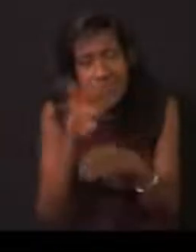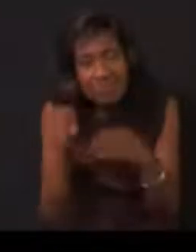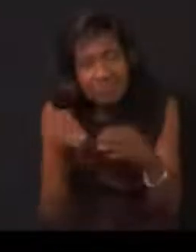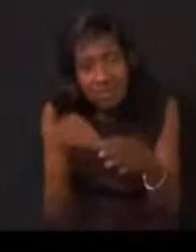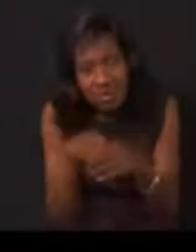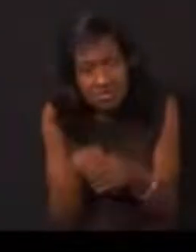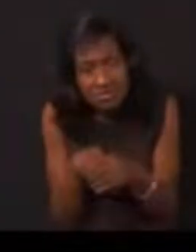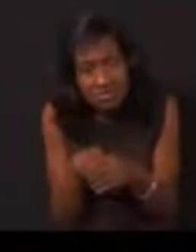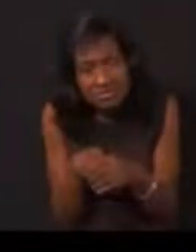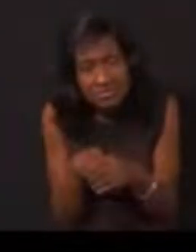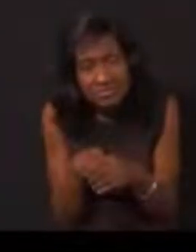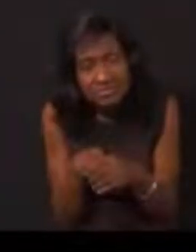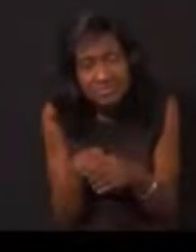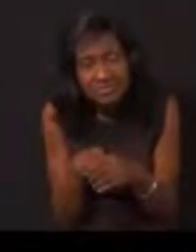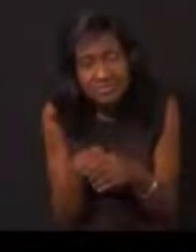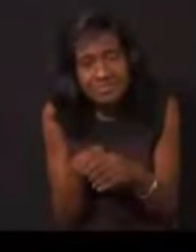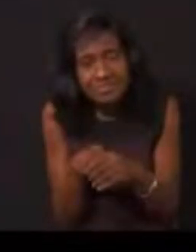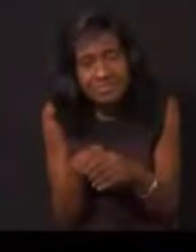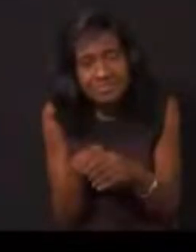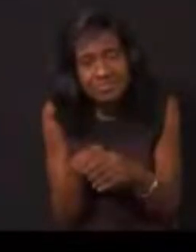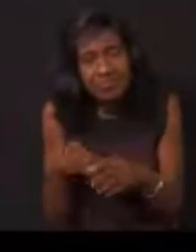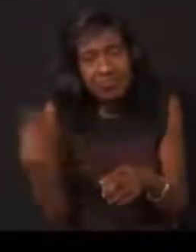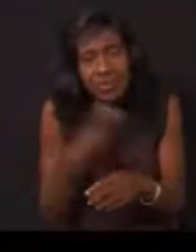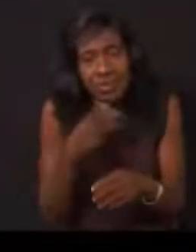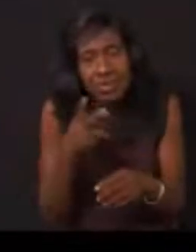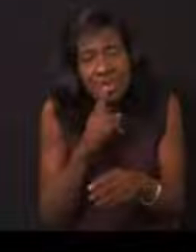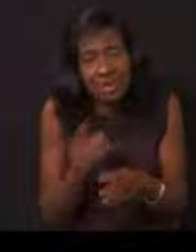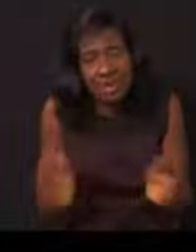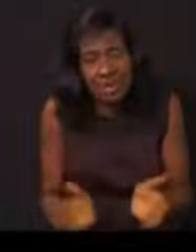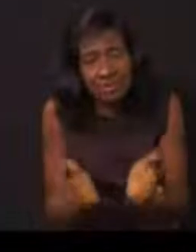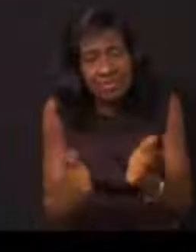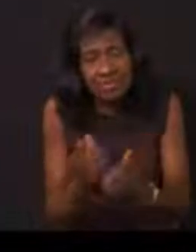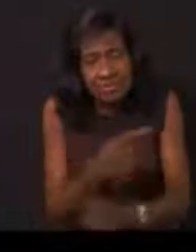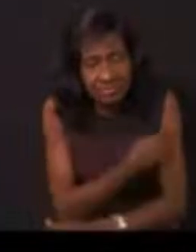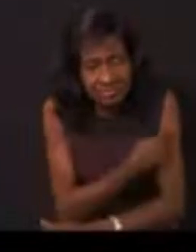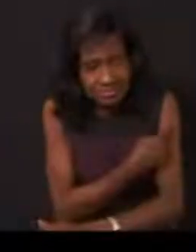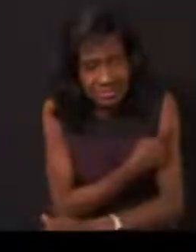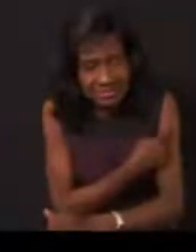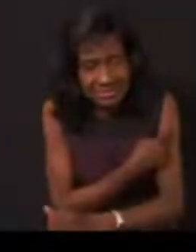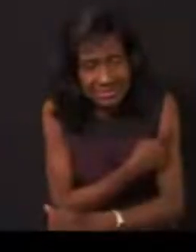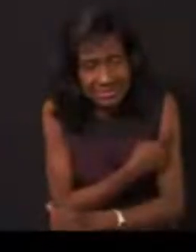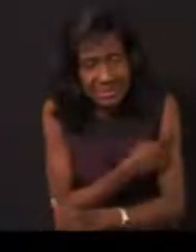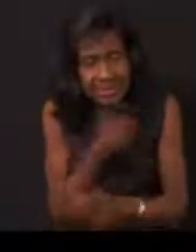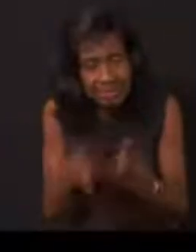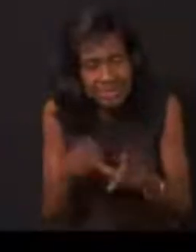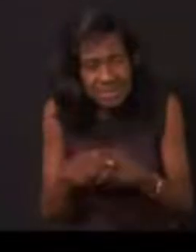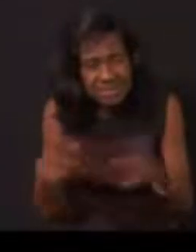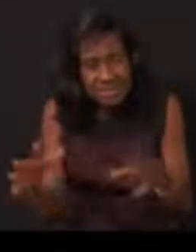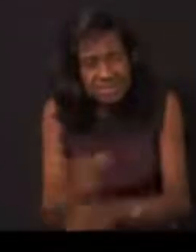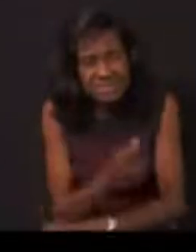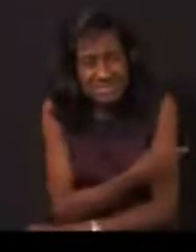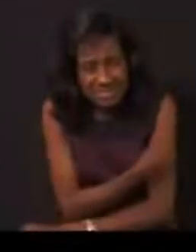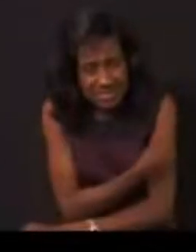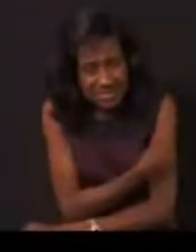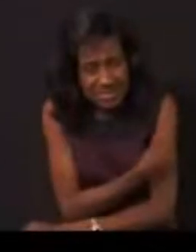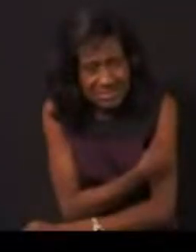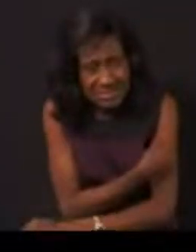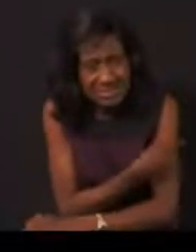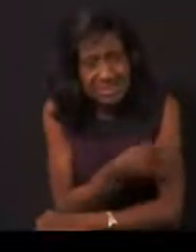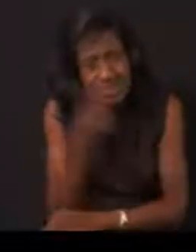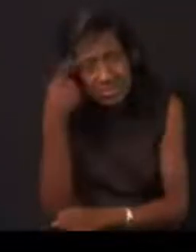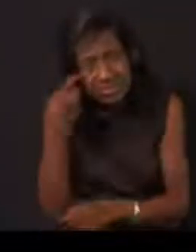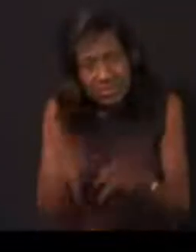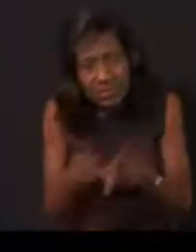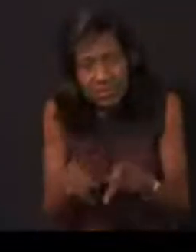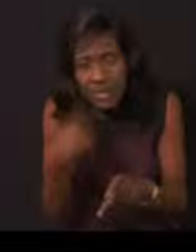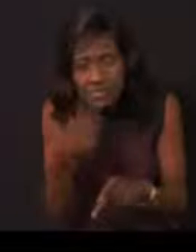are a government that we are encouraging and promoting vaccine uptake. And we're encouraging that for persons who